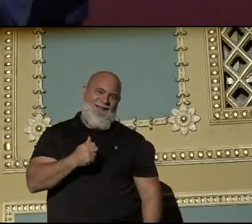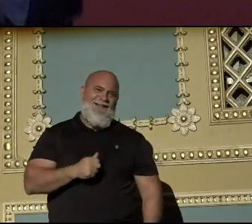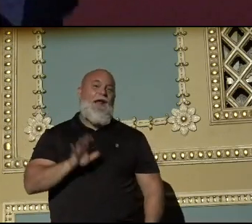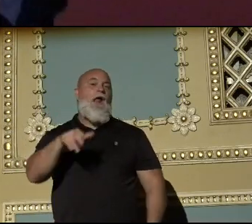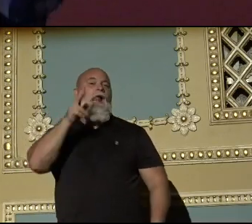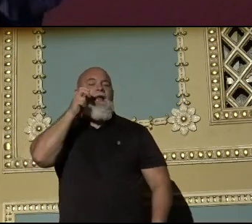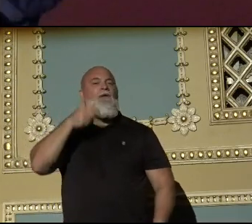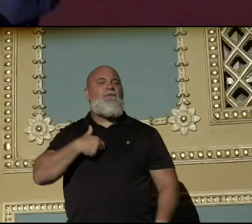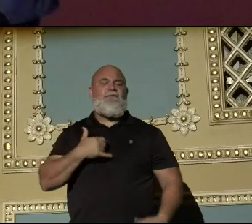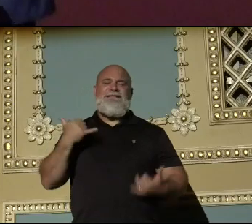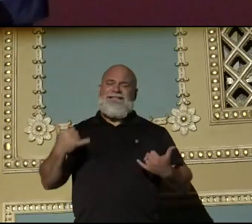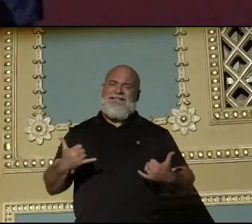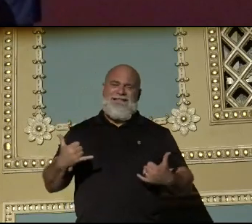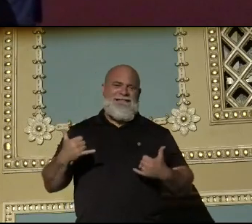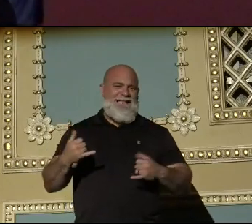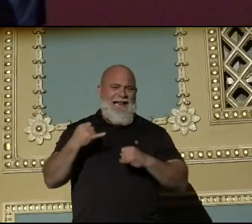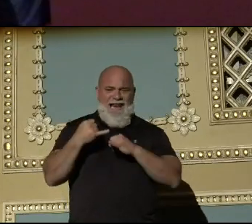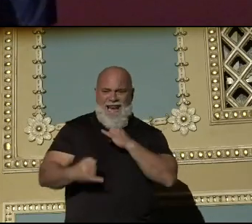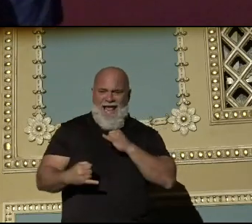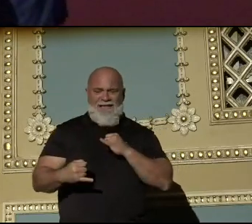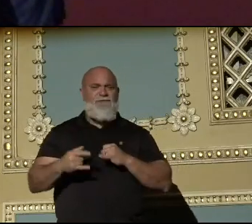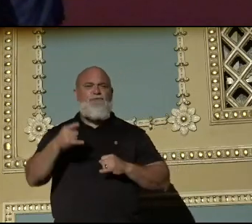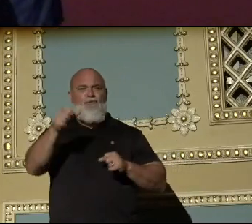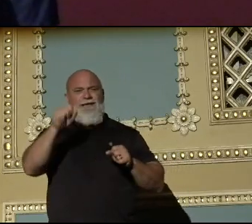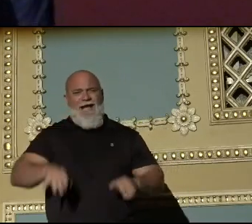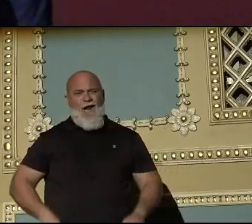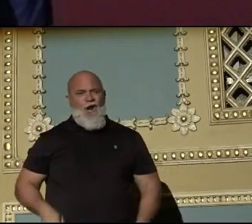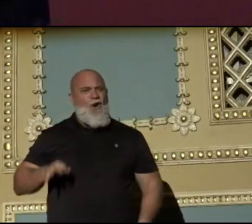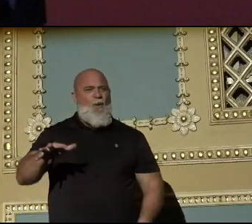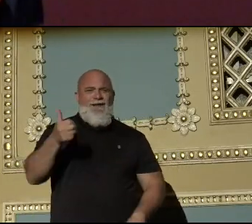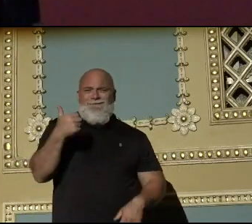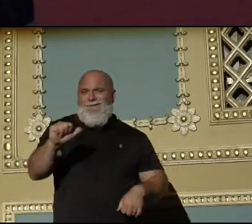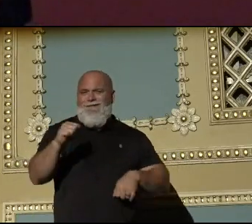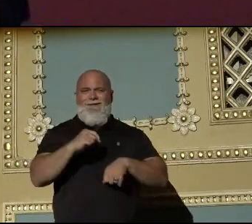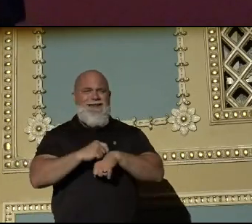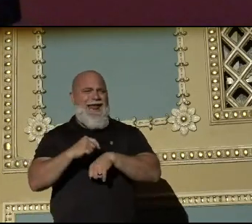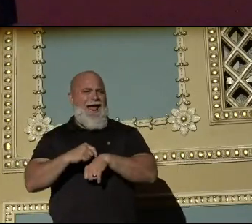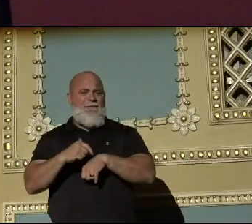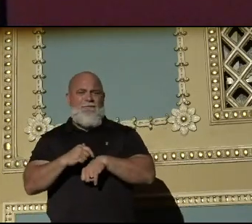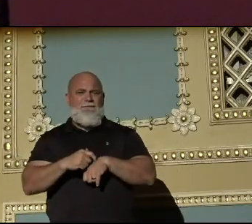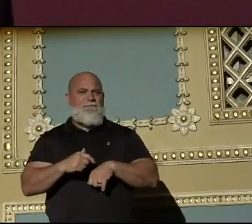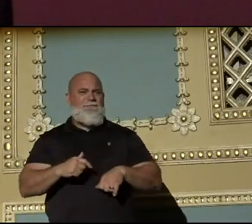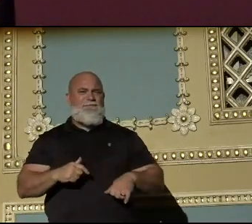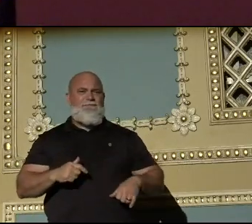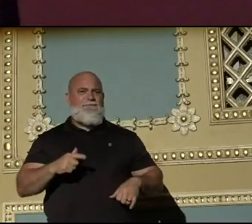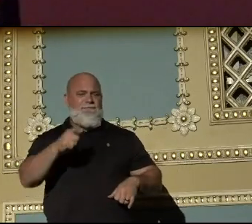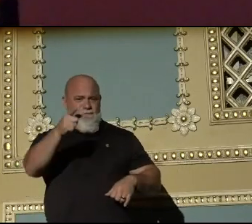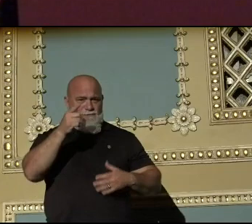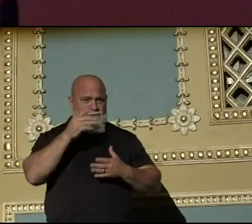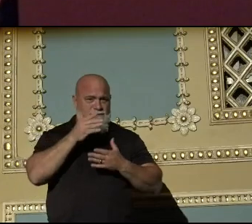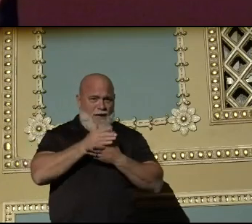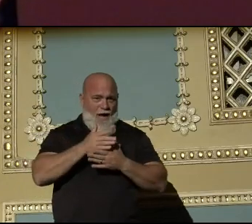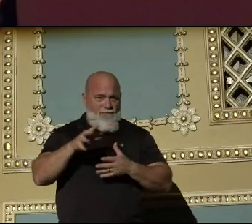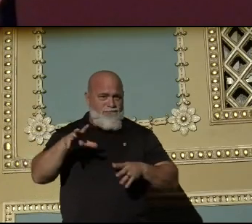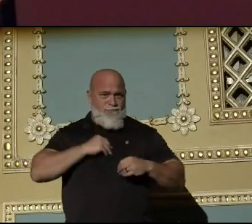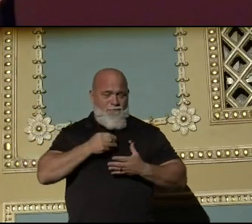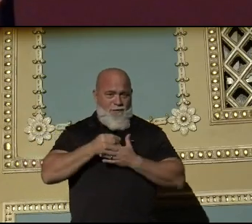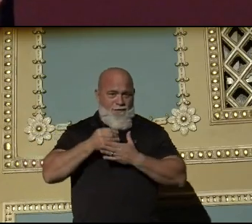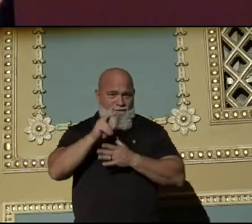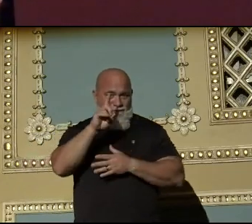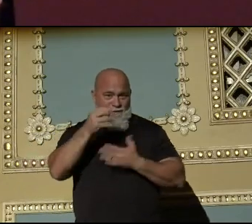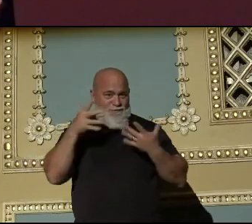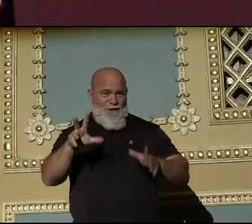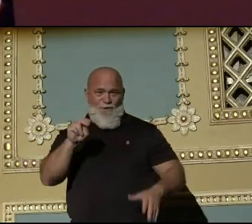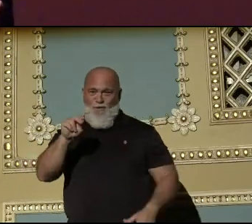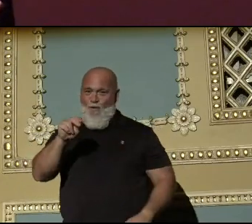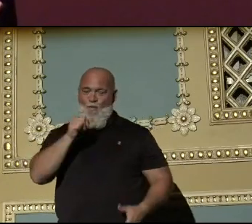So listen, we're down to the last. Don't forget, you can donate at any time, right? Are you going to stop taking money as soon as this video's done?